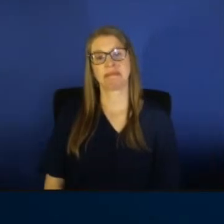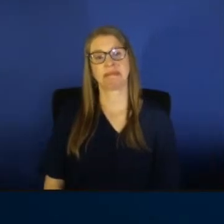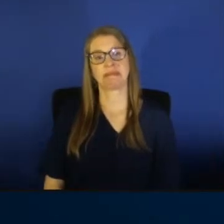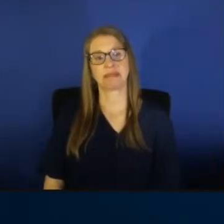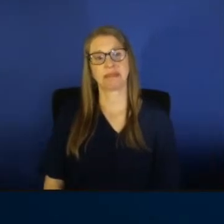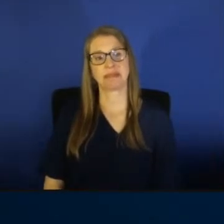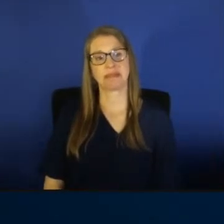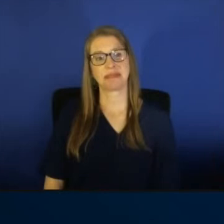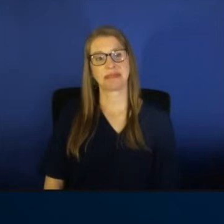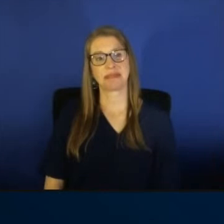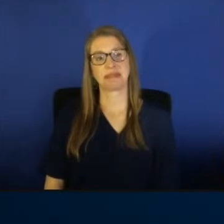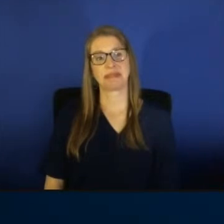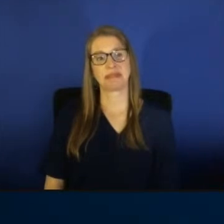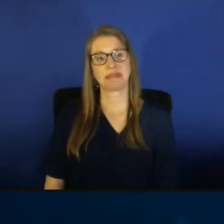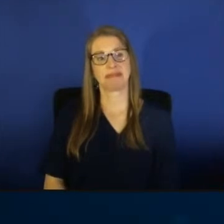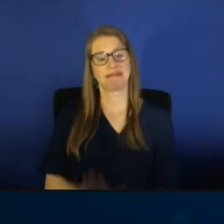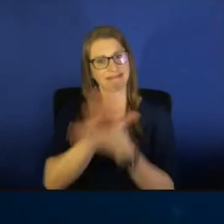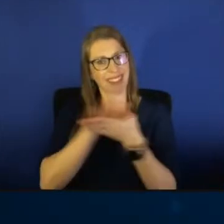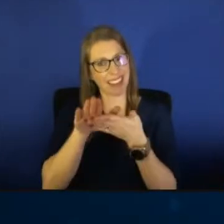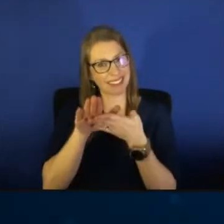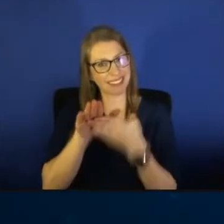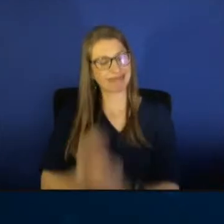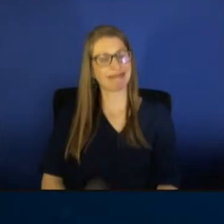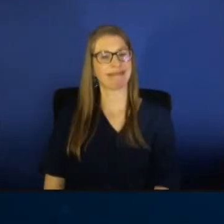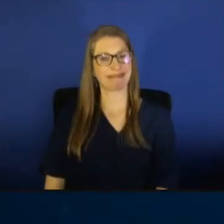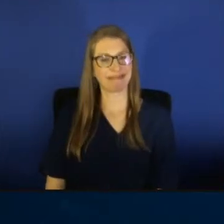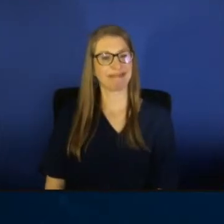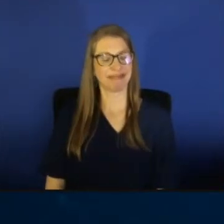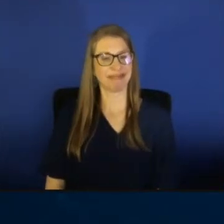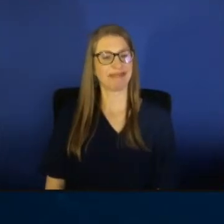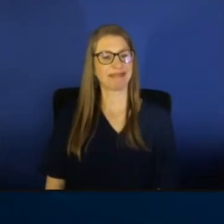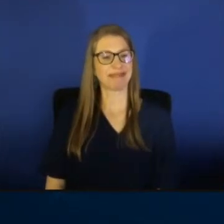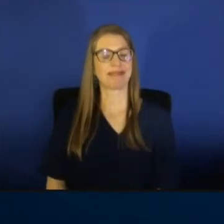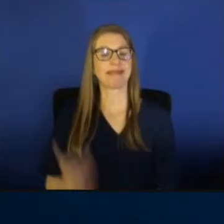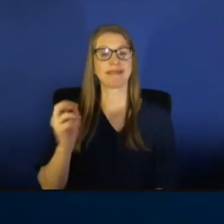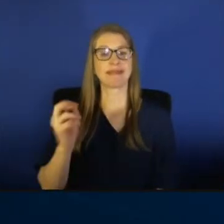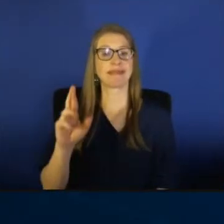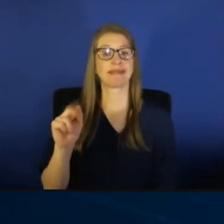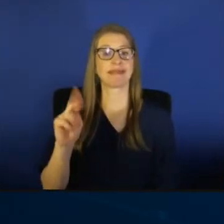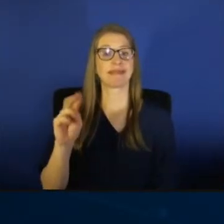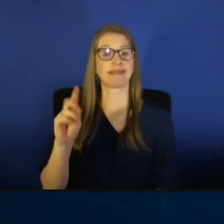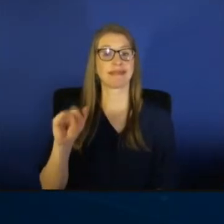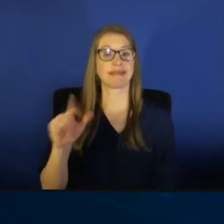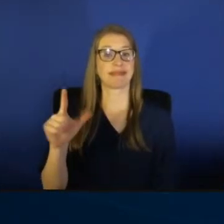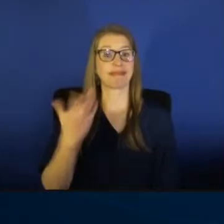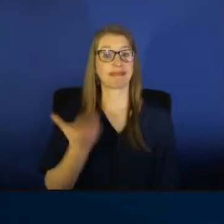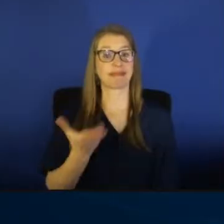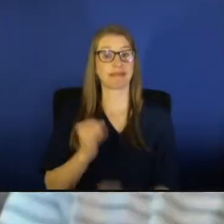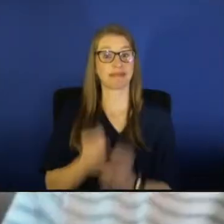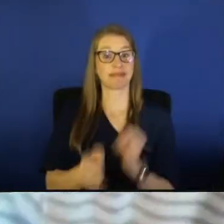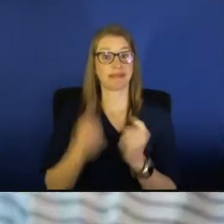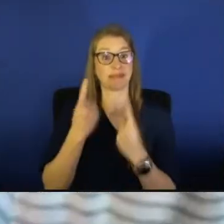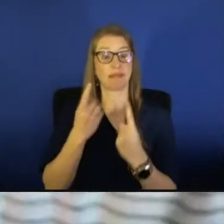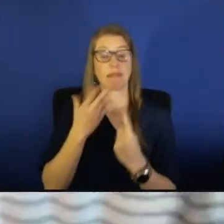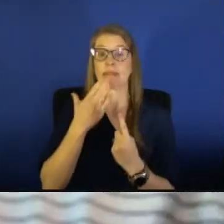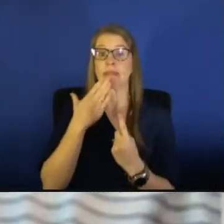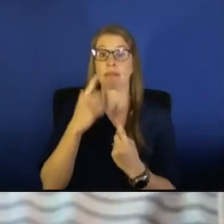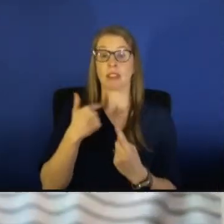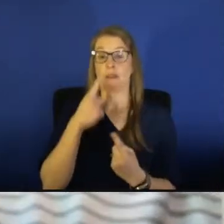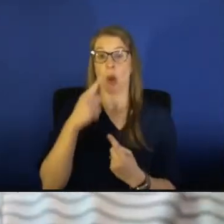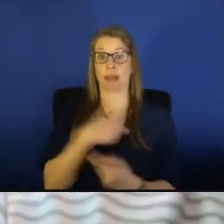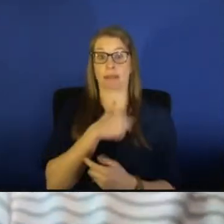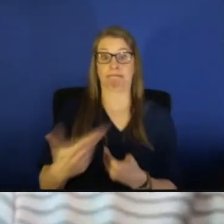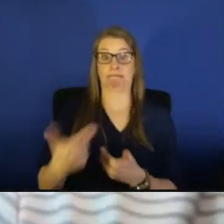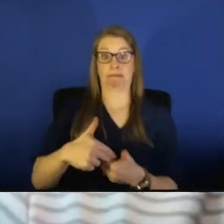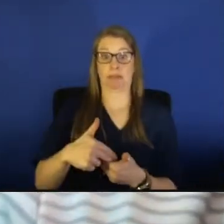Very nice. Dr. Randall, final thoughts? Well, thanks for having us. And I think just to kind of echo a little bit